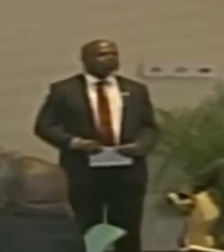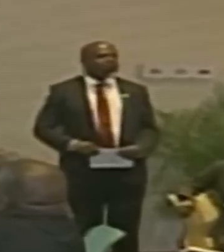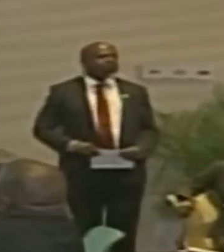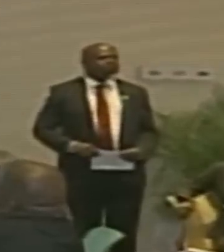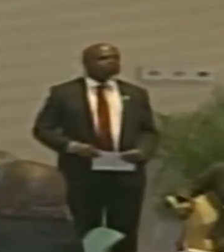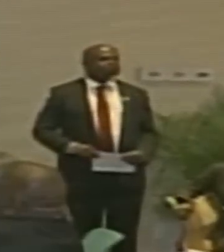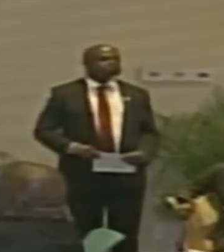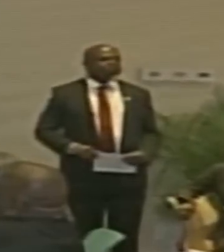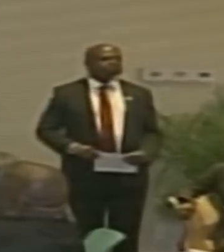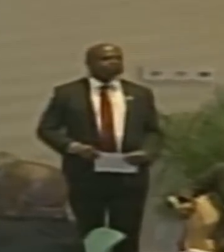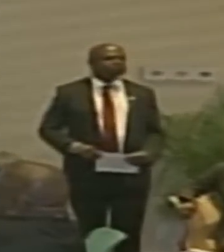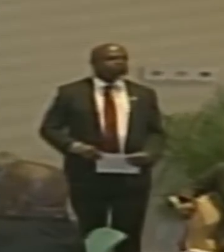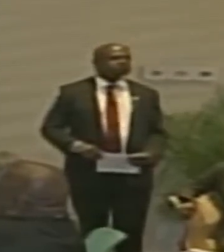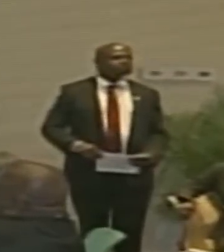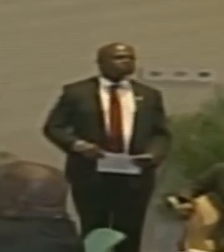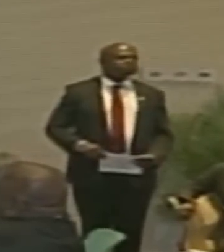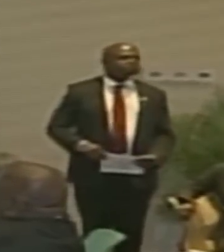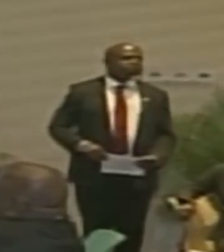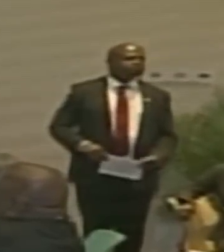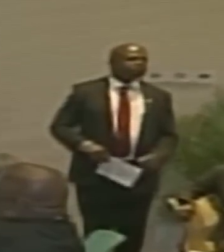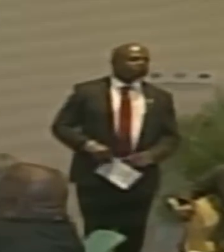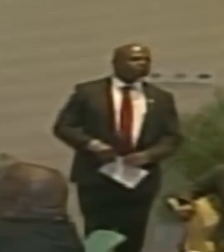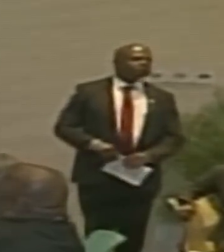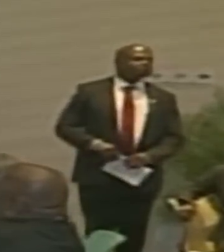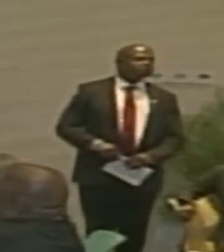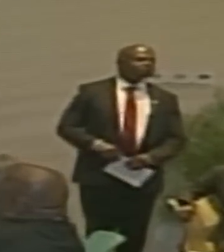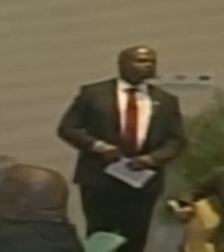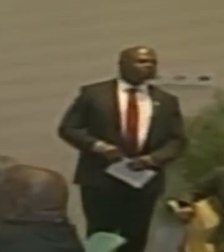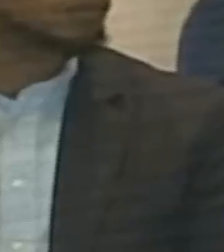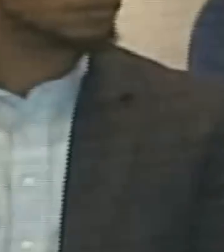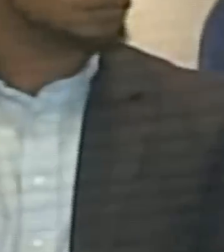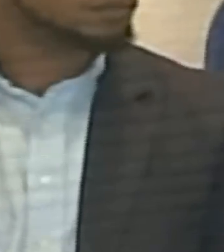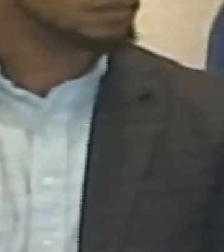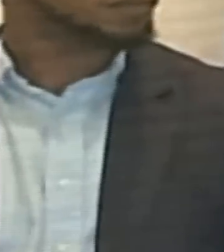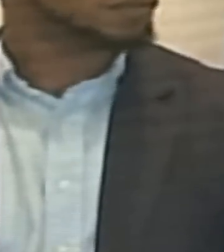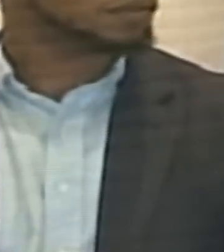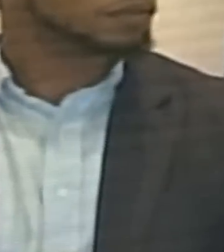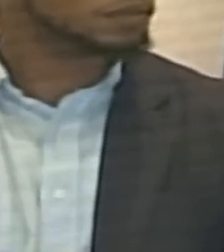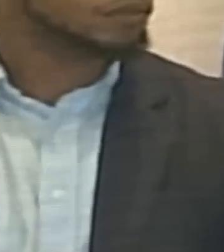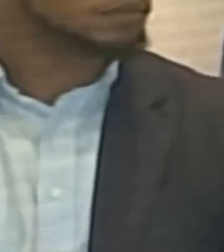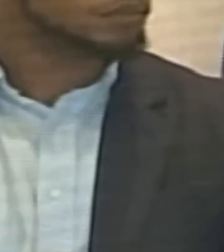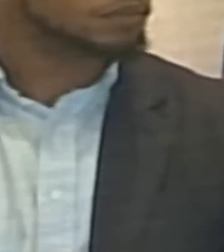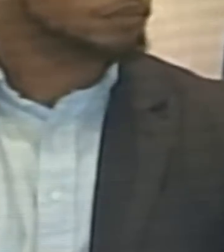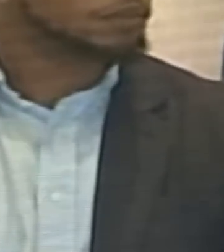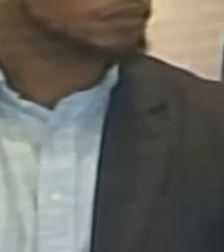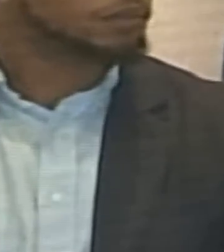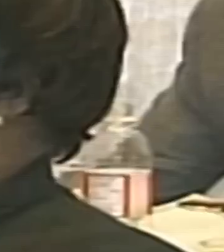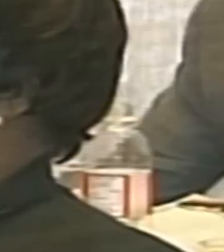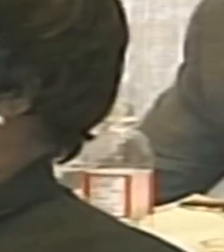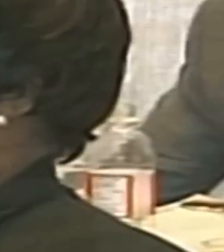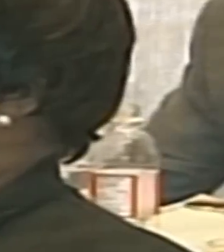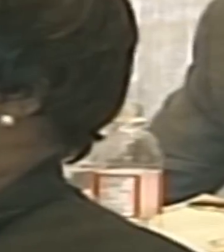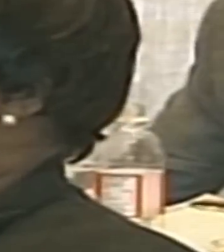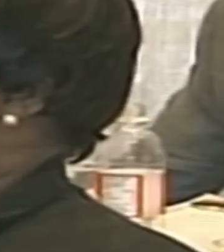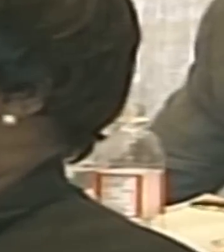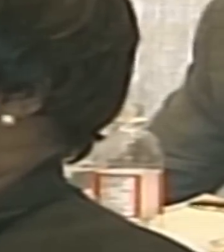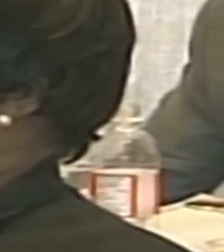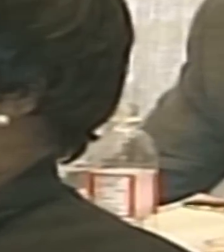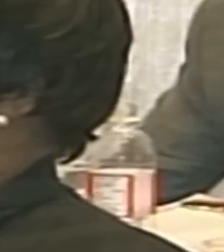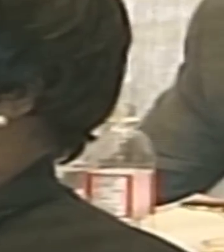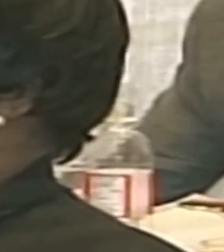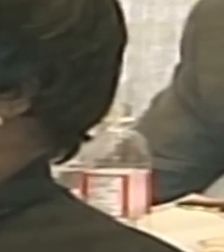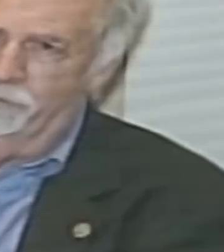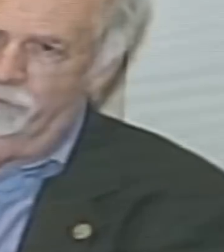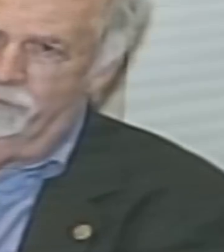the government simply did not have a choice. He says that the country is facing challenging times due to the state of the public finances,